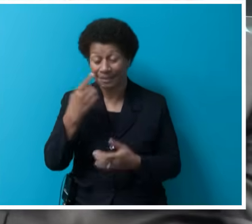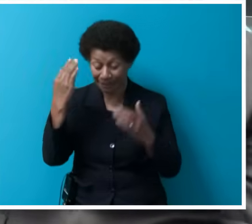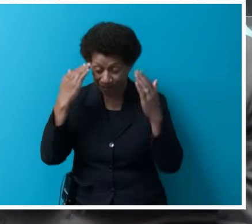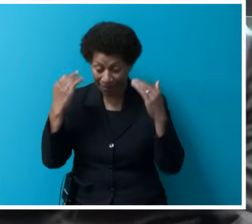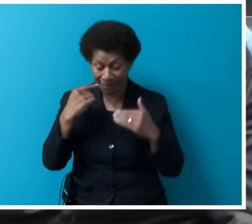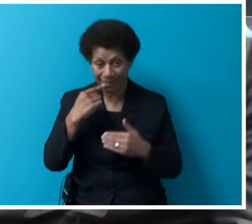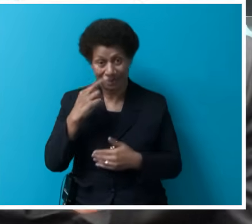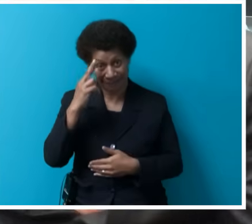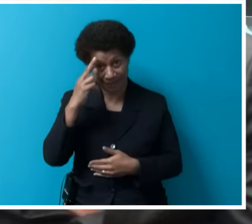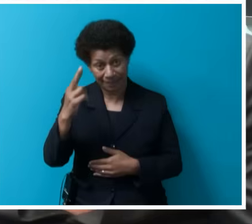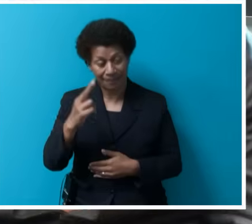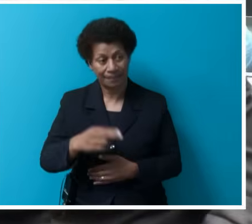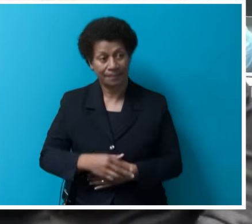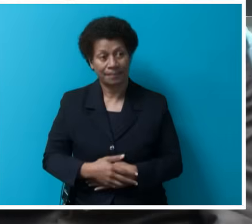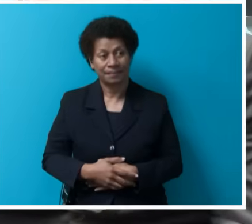Let me conclude.